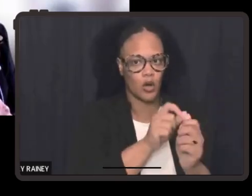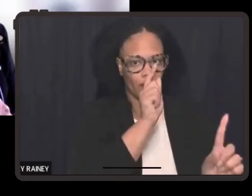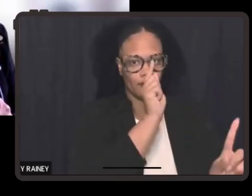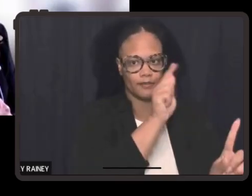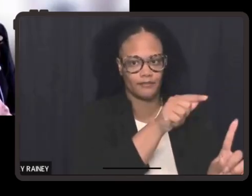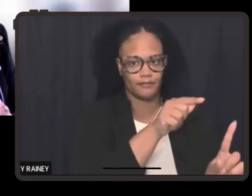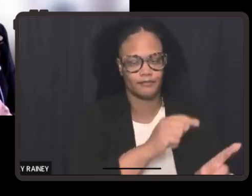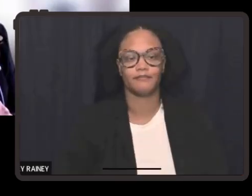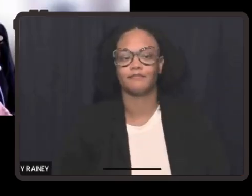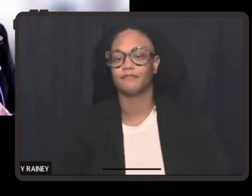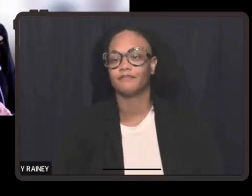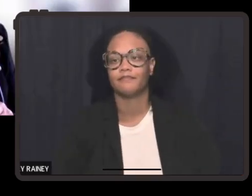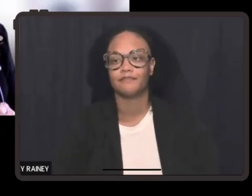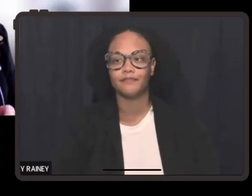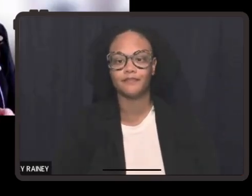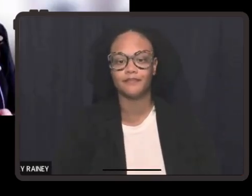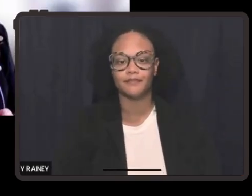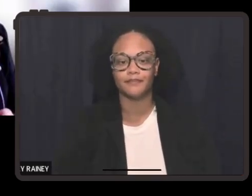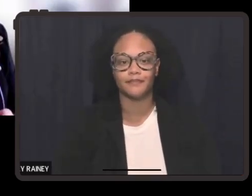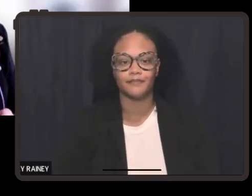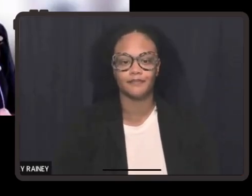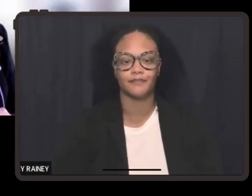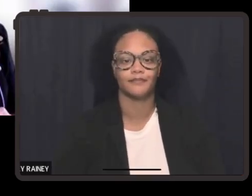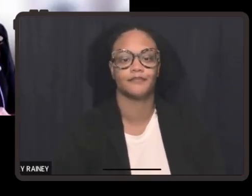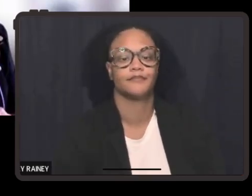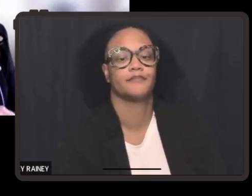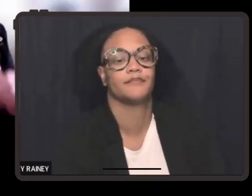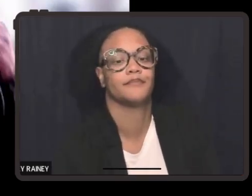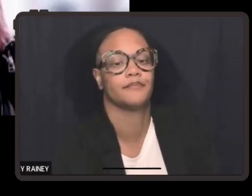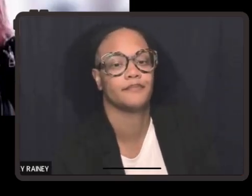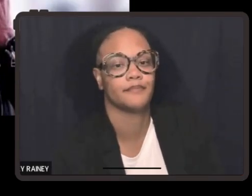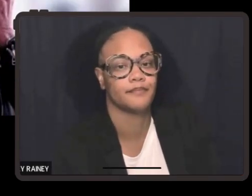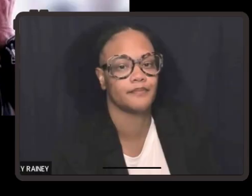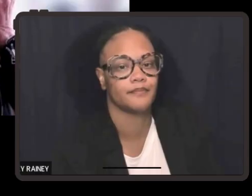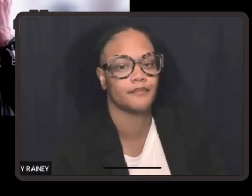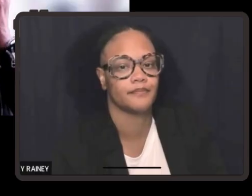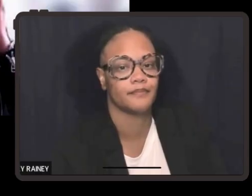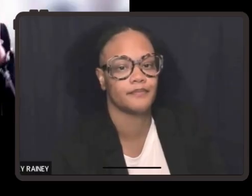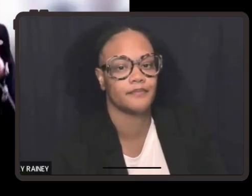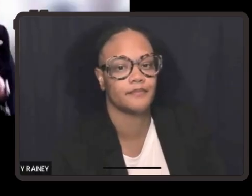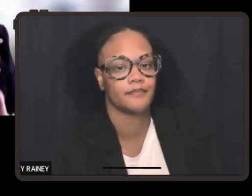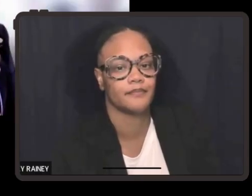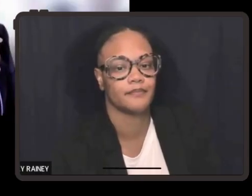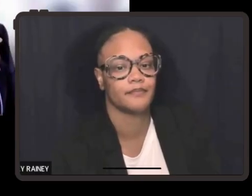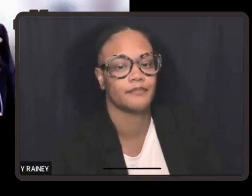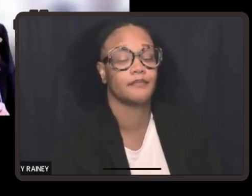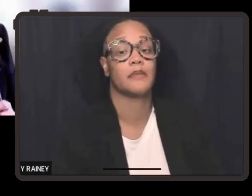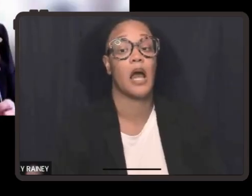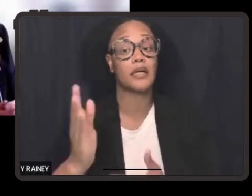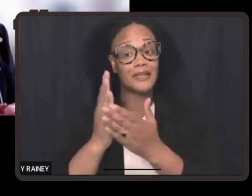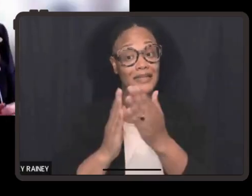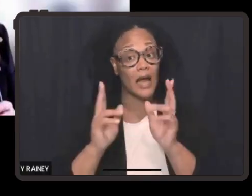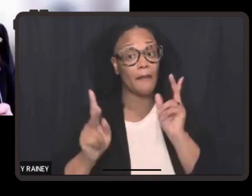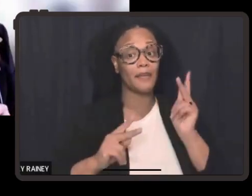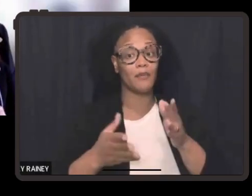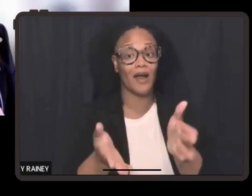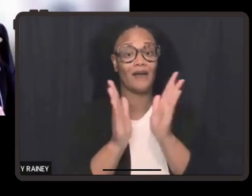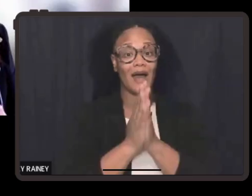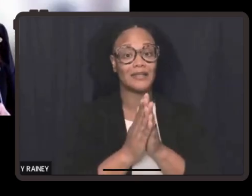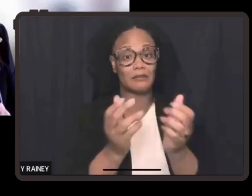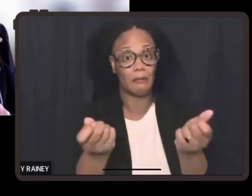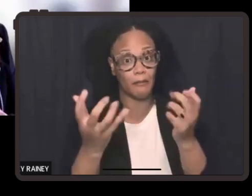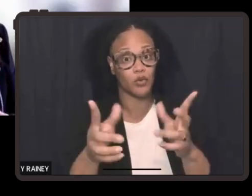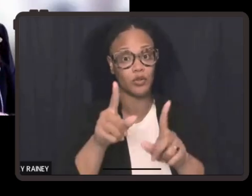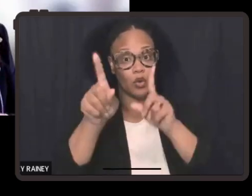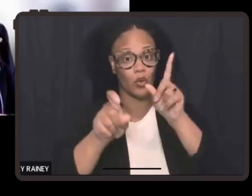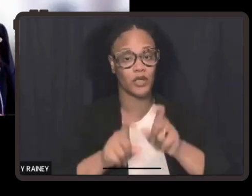Okay, great. So there are some questions, or some people have asked multiple questions. I will come back to you, but I'll try and answer questions by other people,